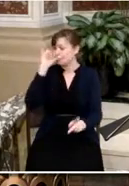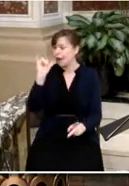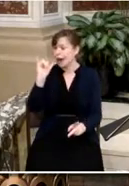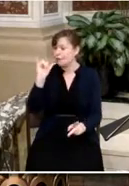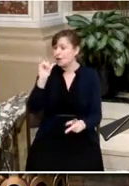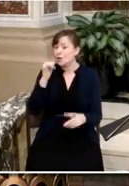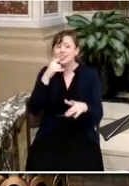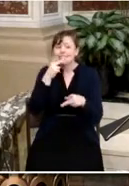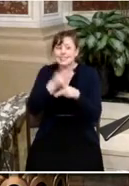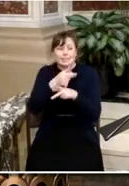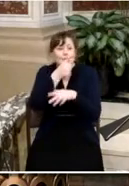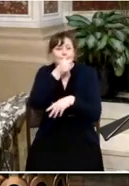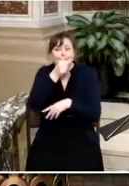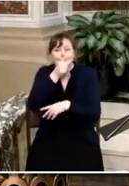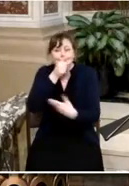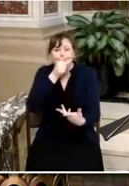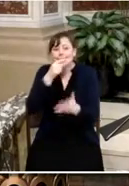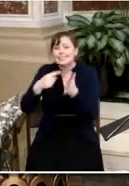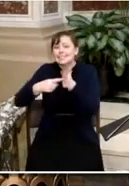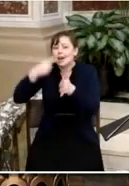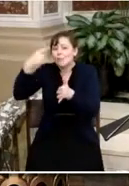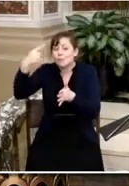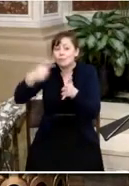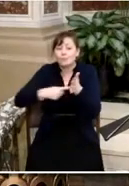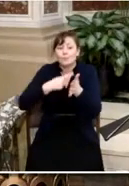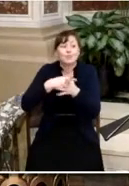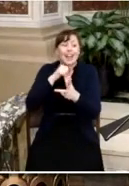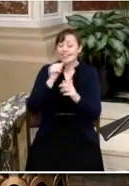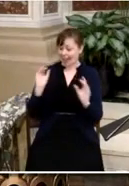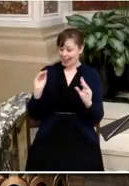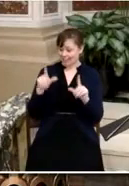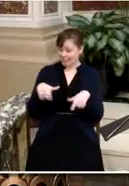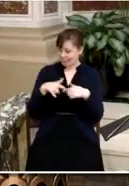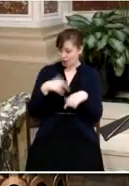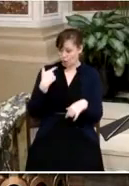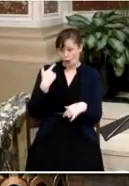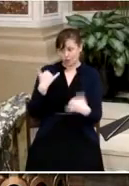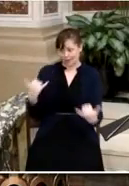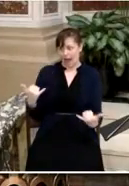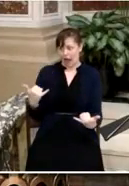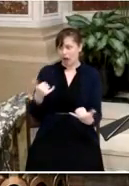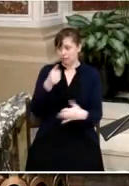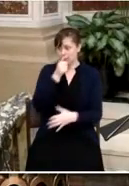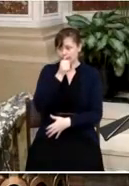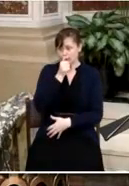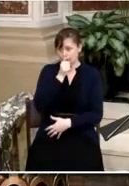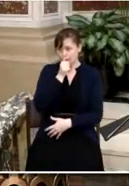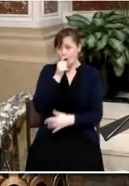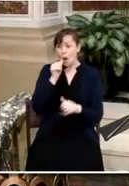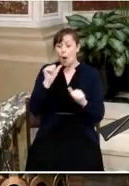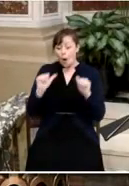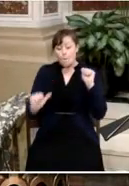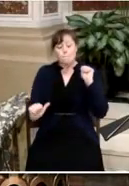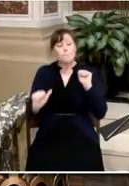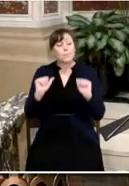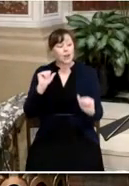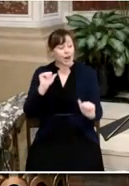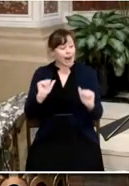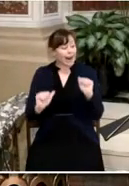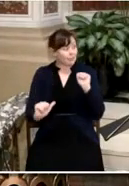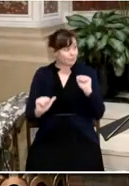a secret, something that is no longer a secret, or perhaps has even long